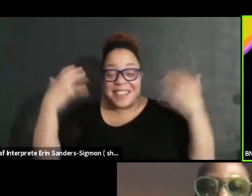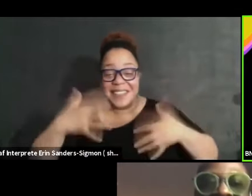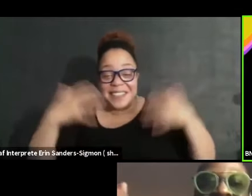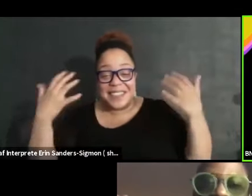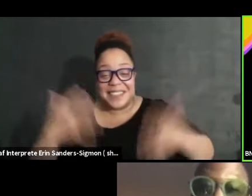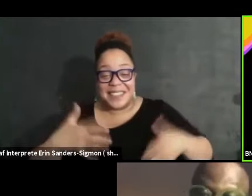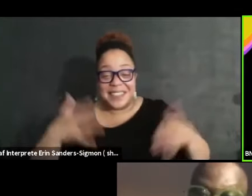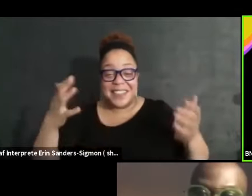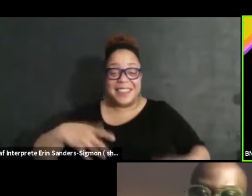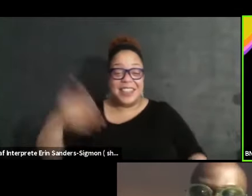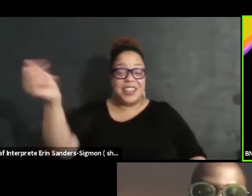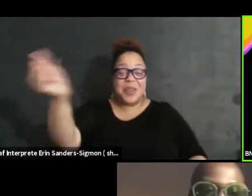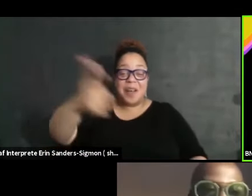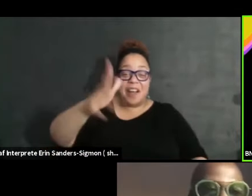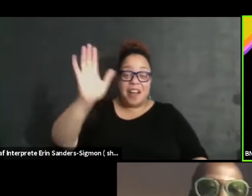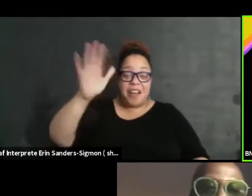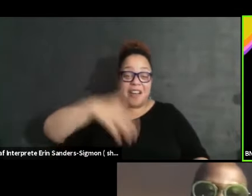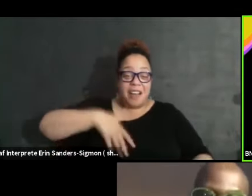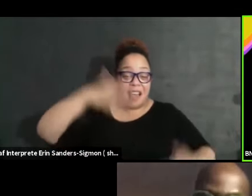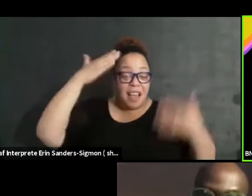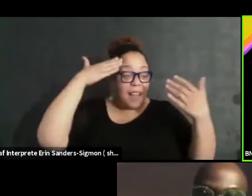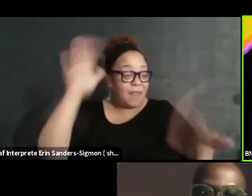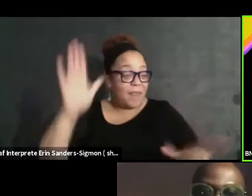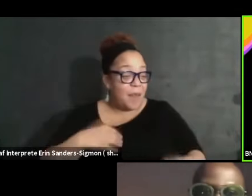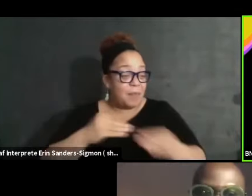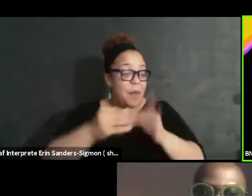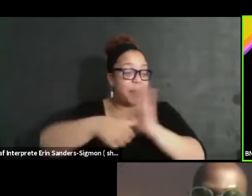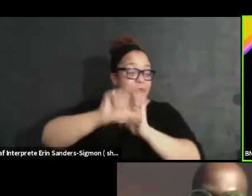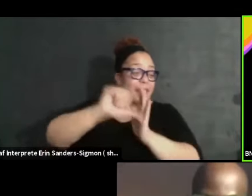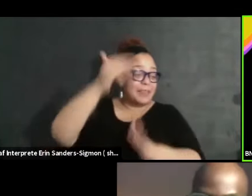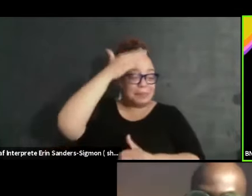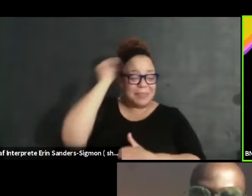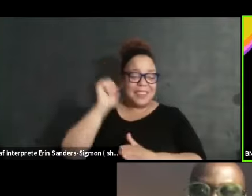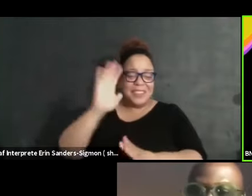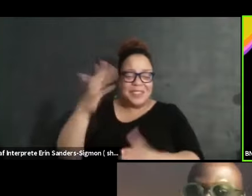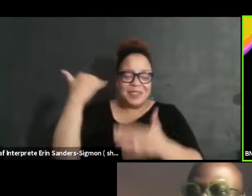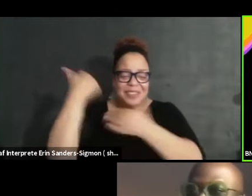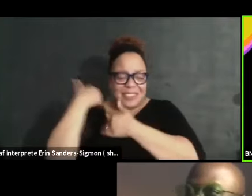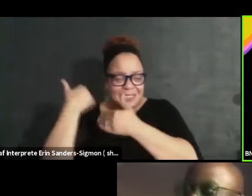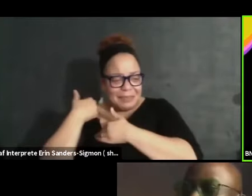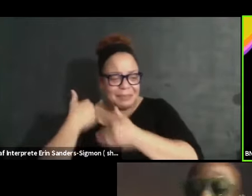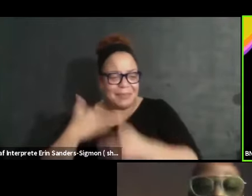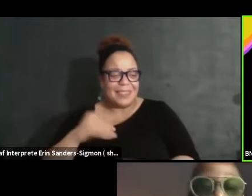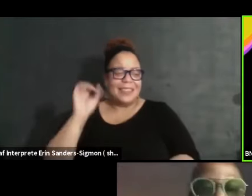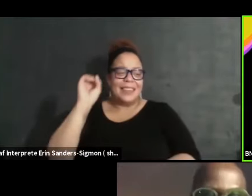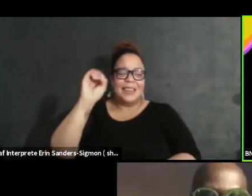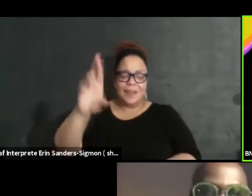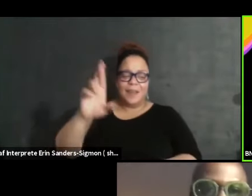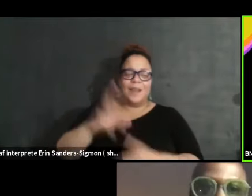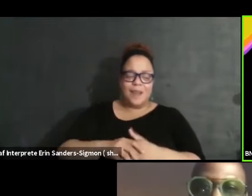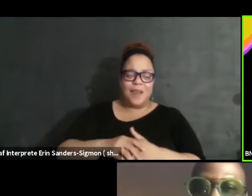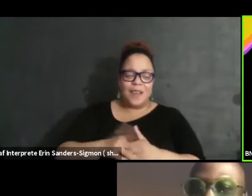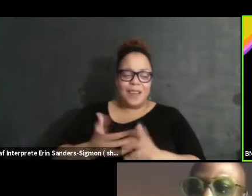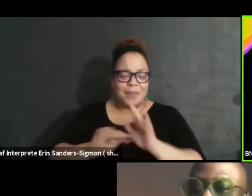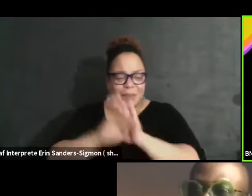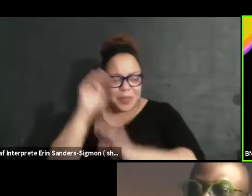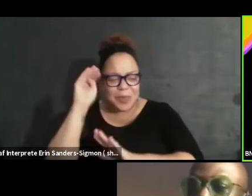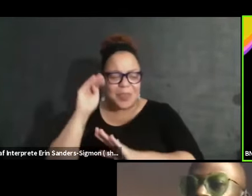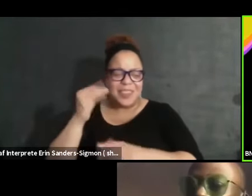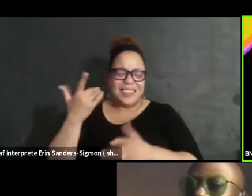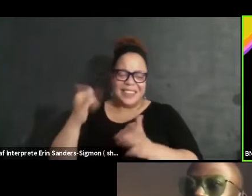the accountability and the maturity that it takes to acknowledge